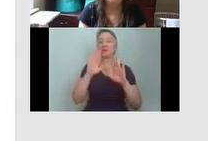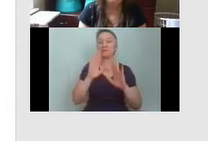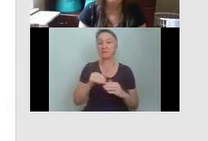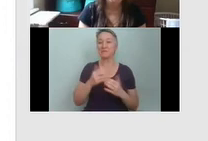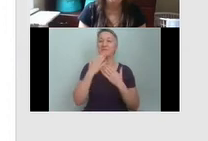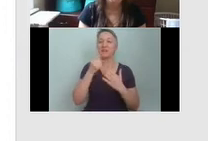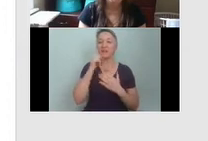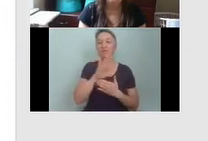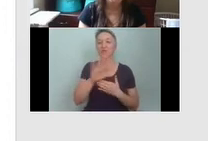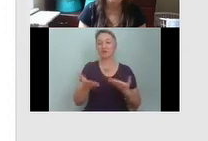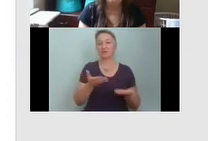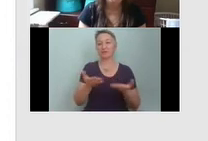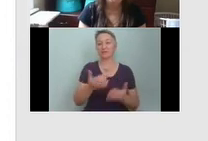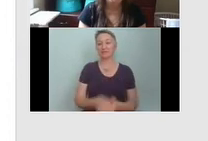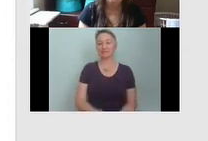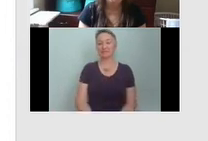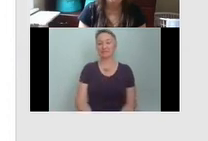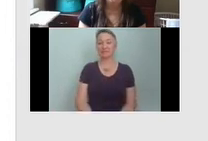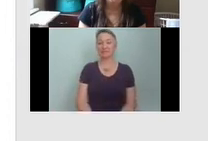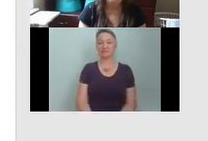folks.